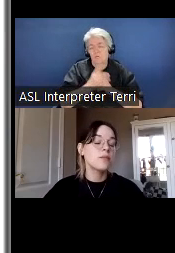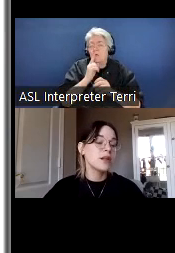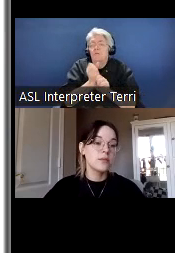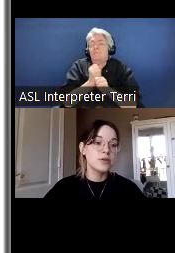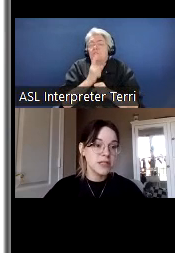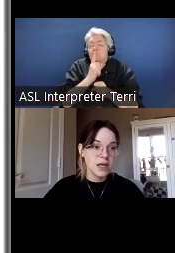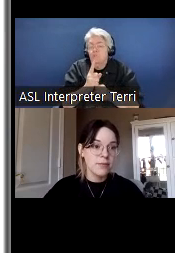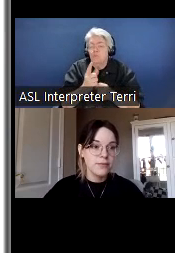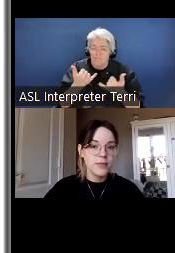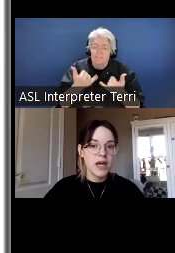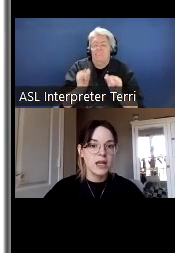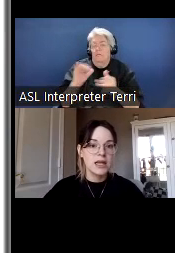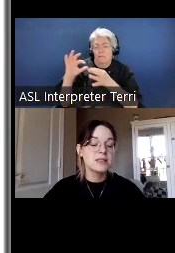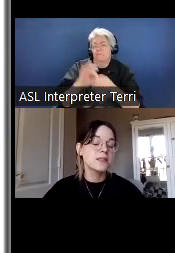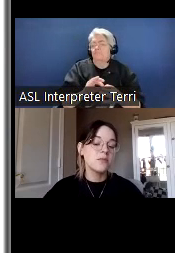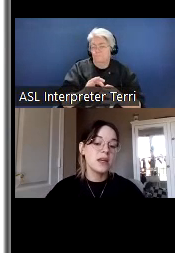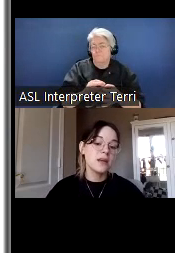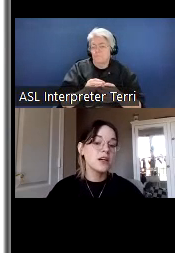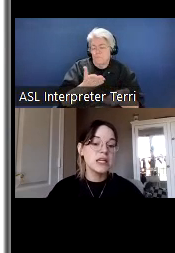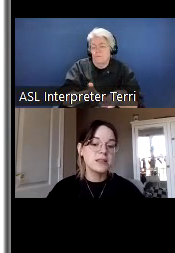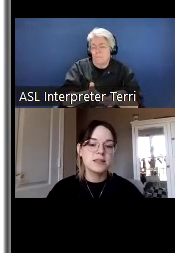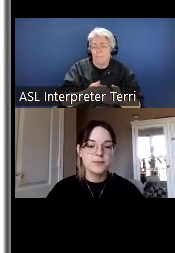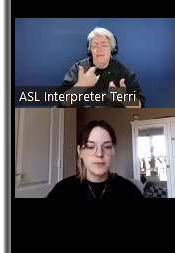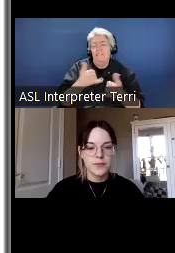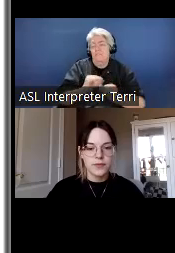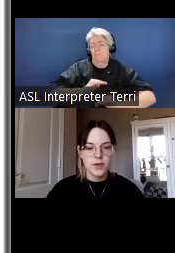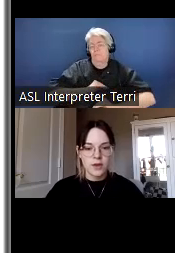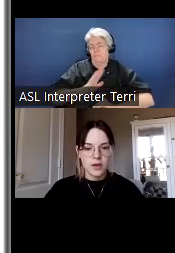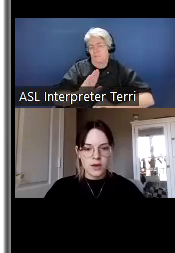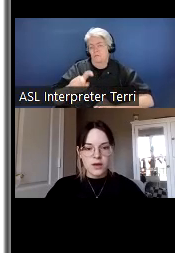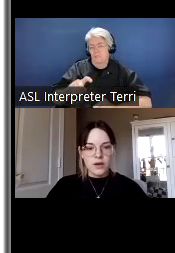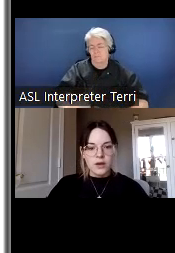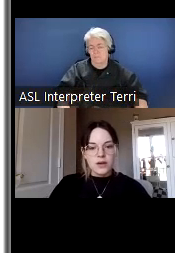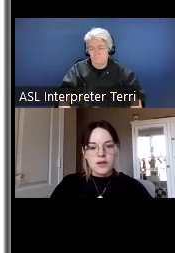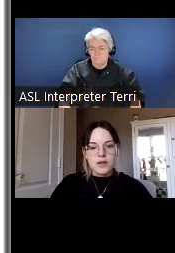it's still applicable to them and it's still meeting their needs.